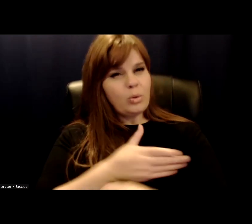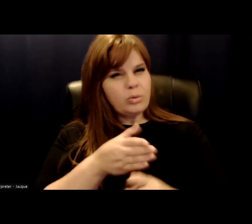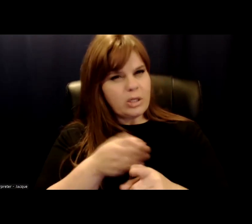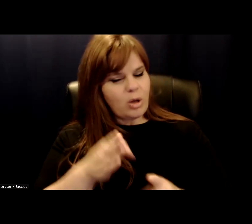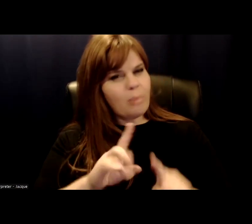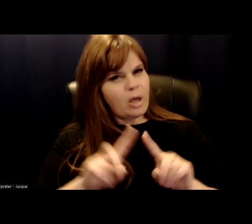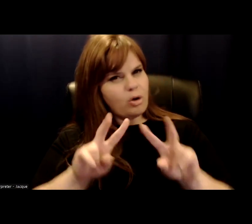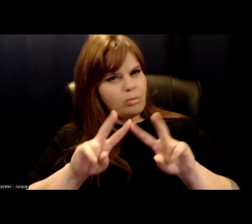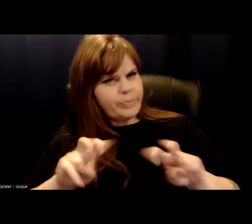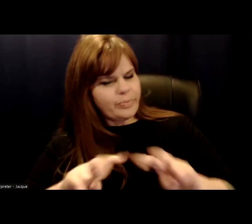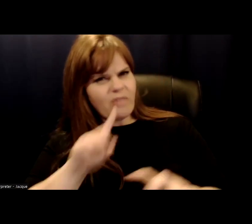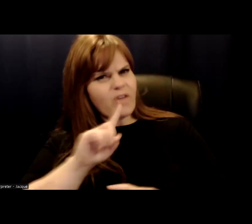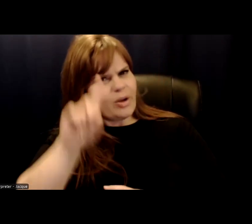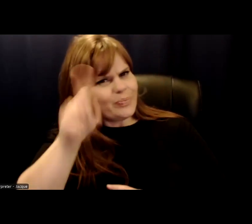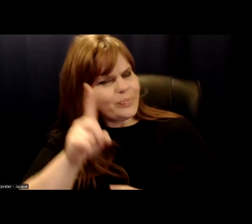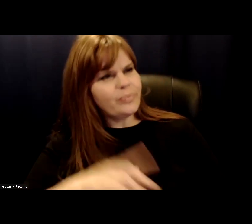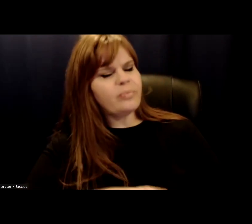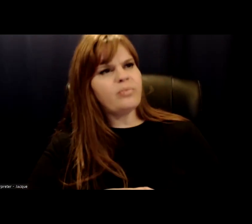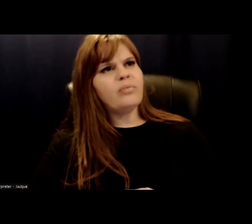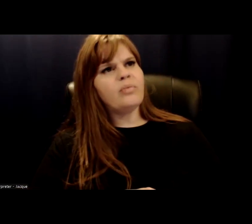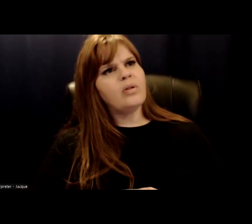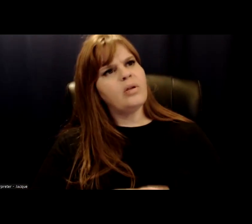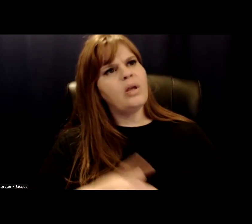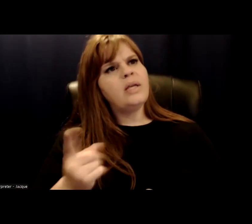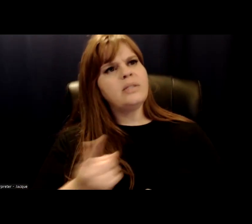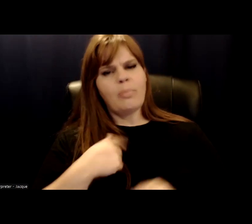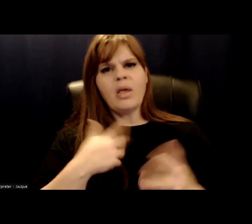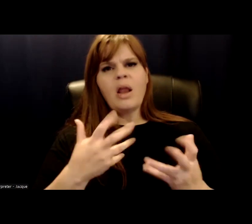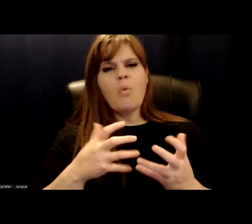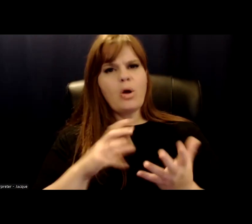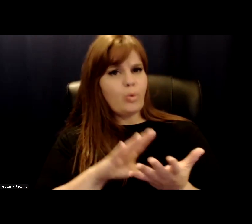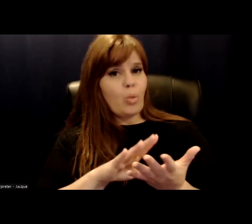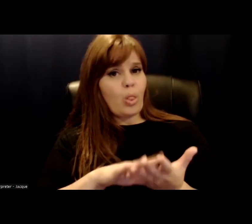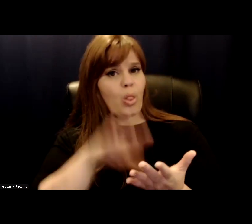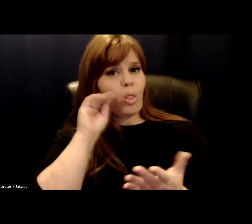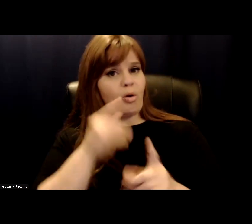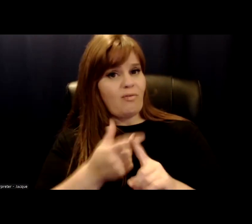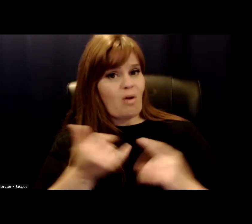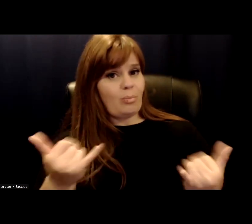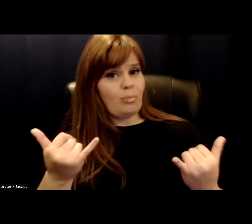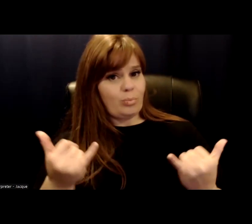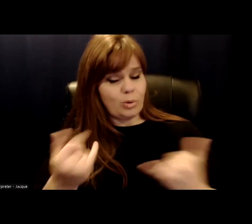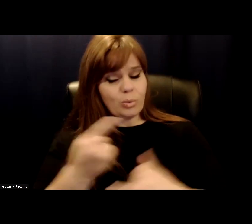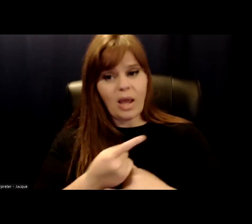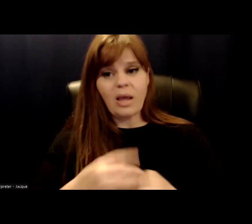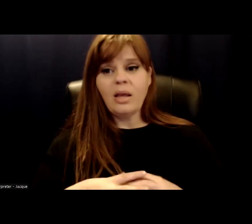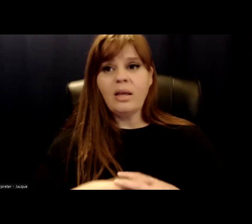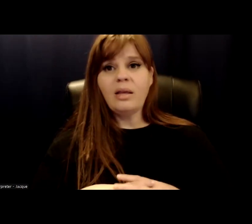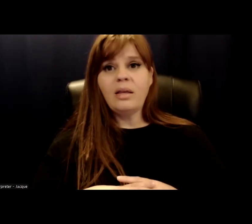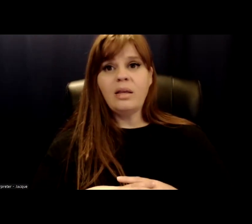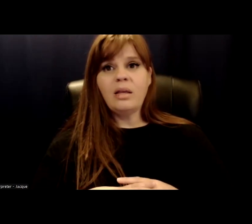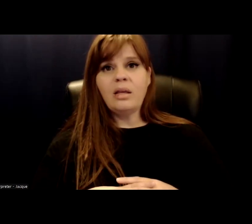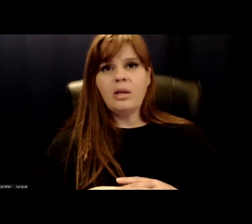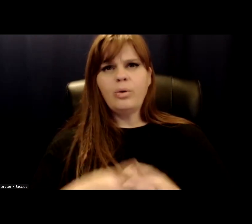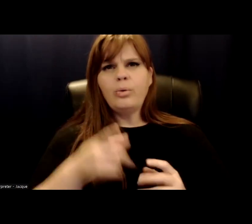and intelligent. Something I really want to take from here is you